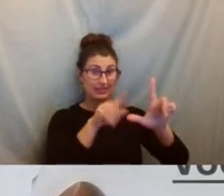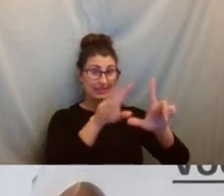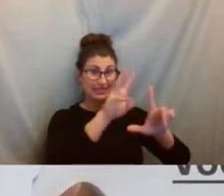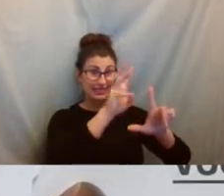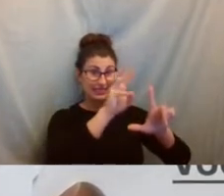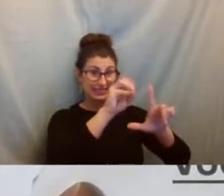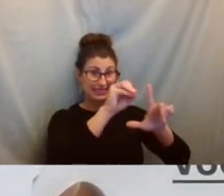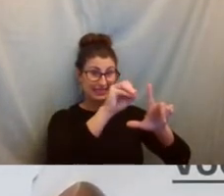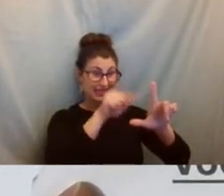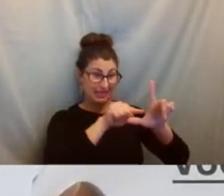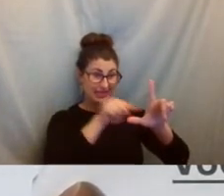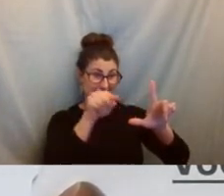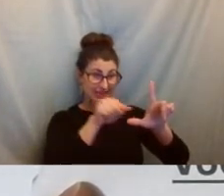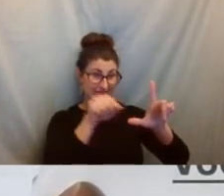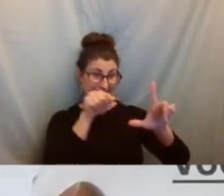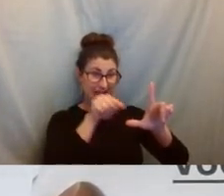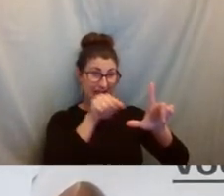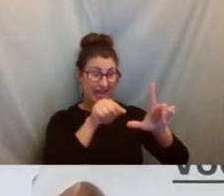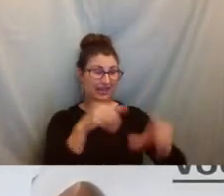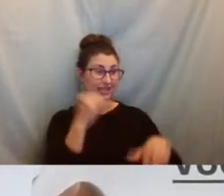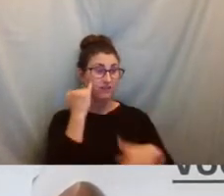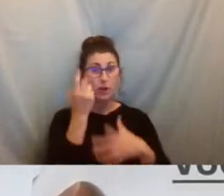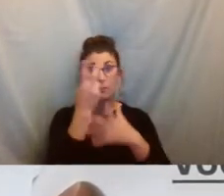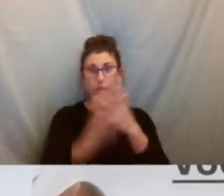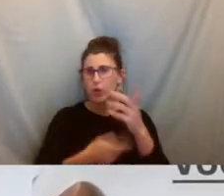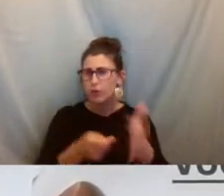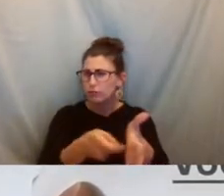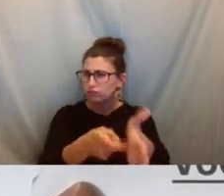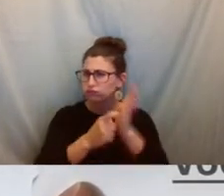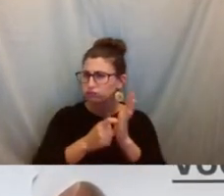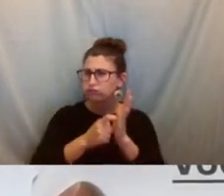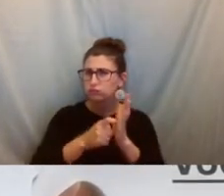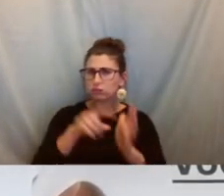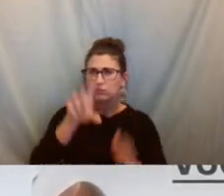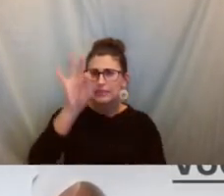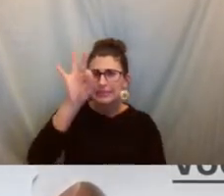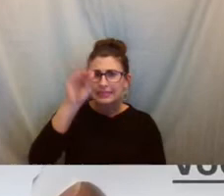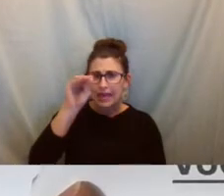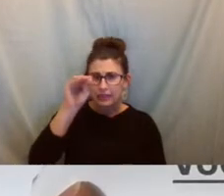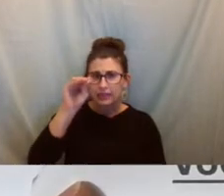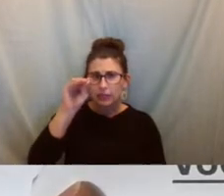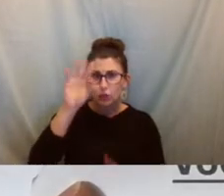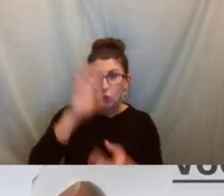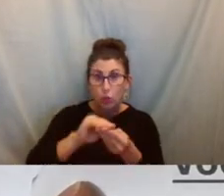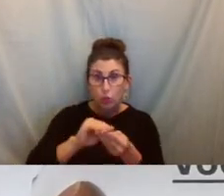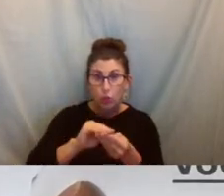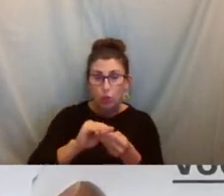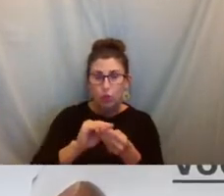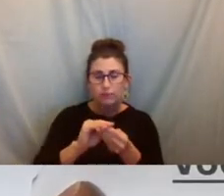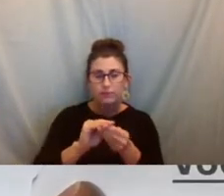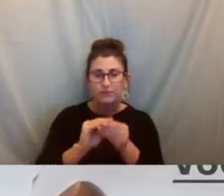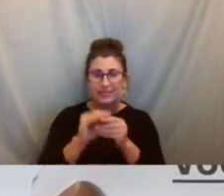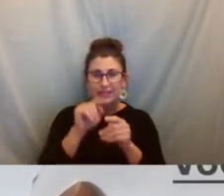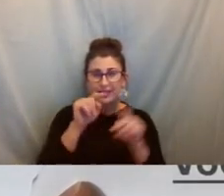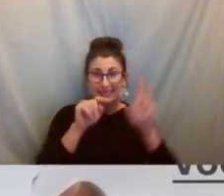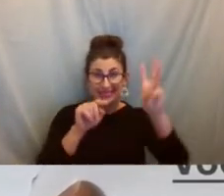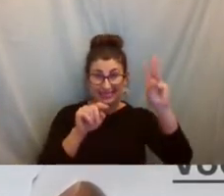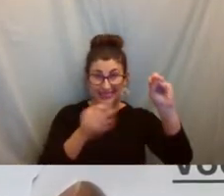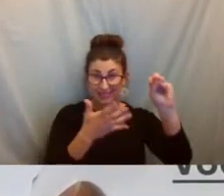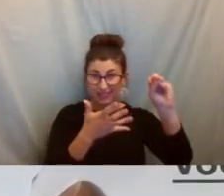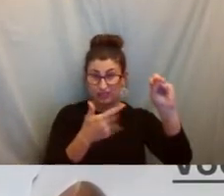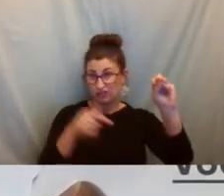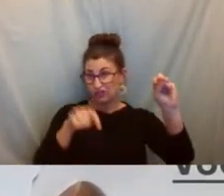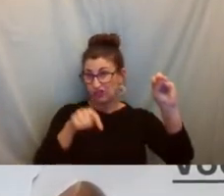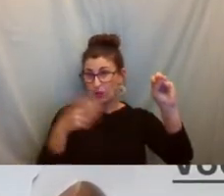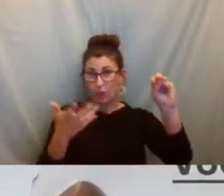angle. This angle, if both of them have to add up to 90, this one should be 30